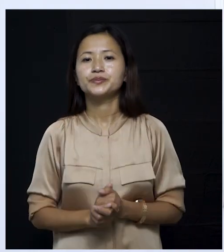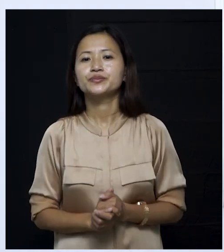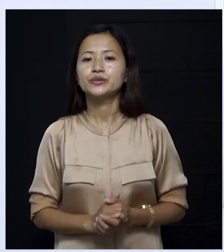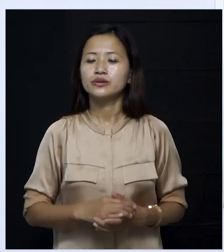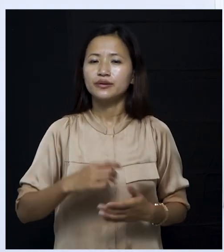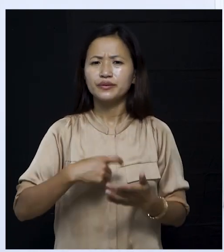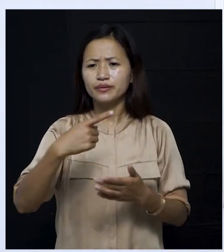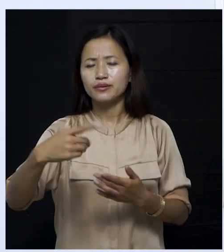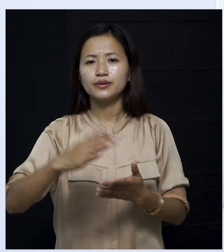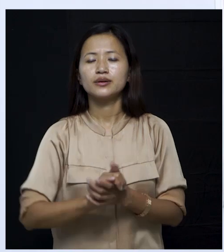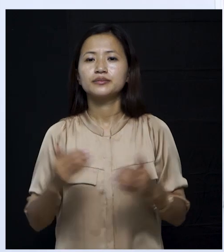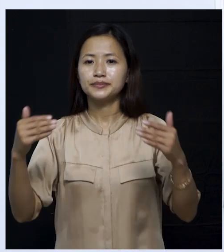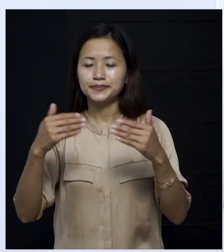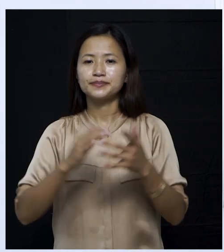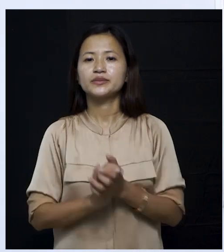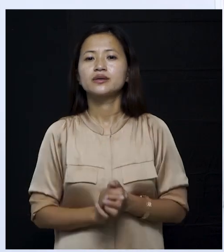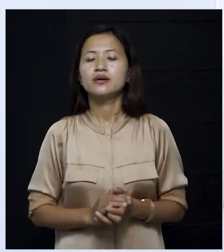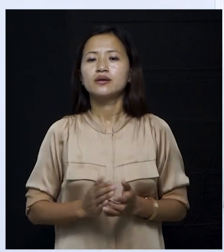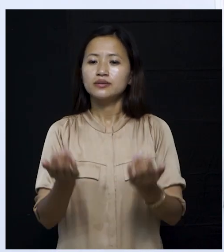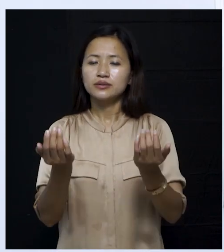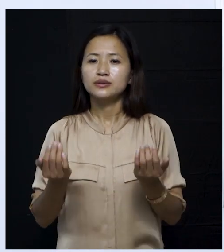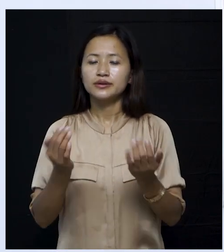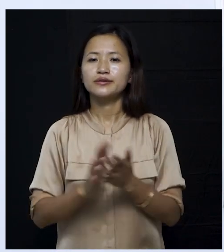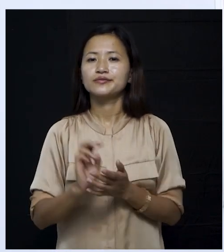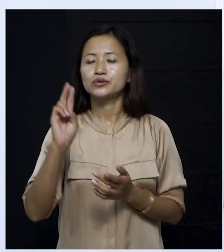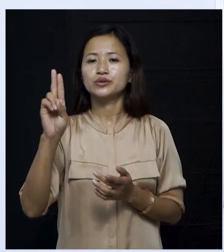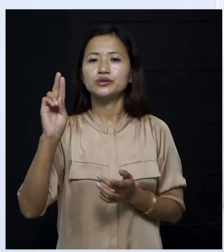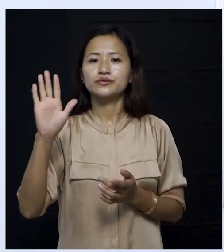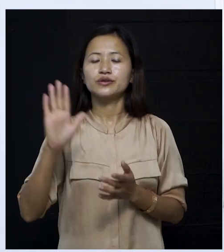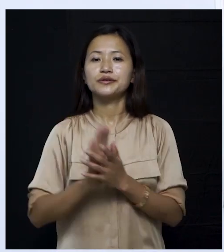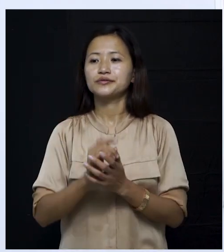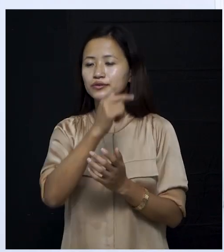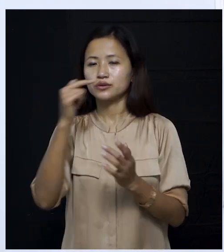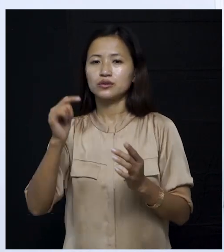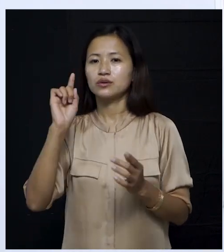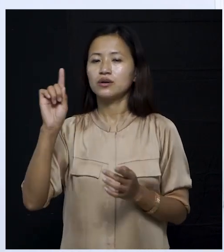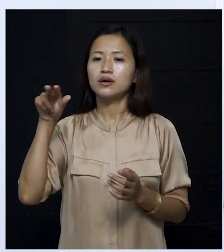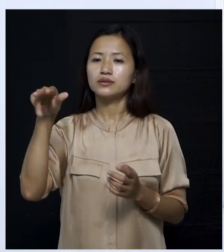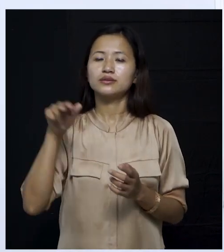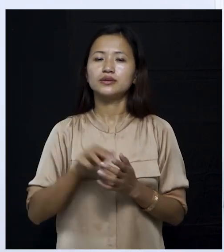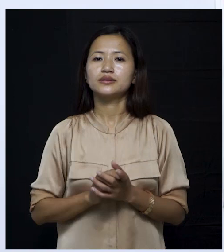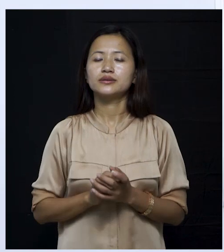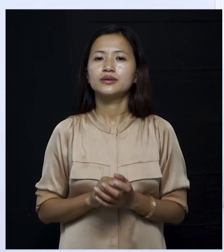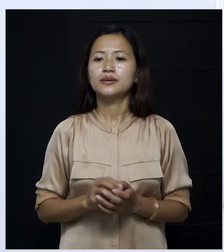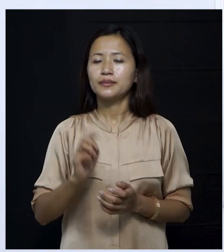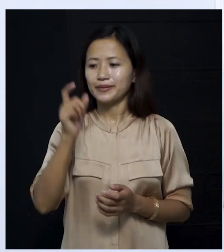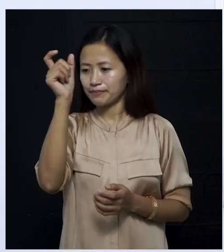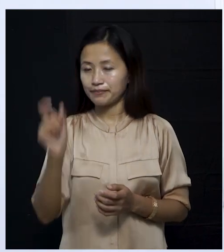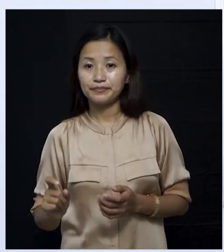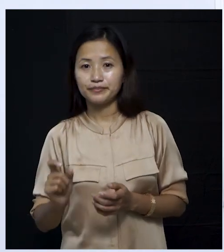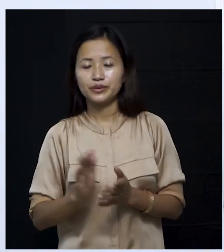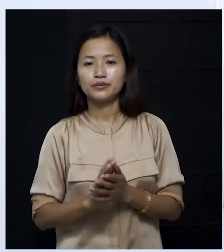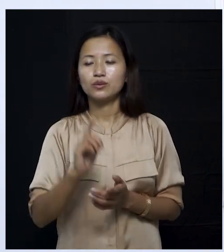meet regularly, and they will save from rupees 25 to 100 or more per member. Okay,